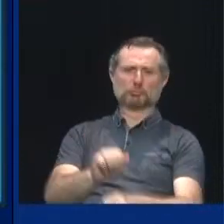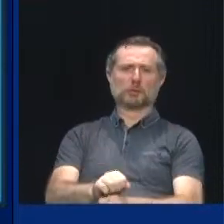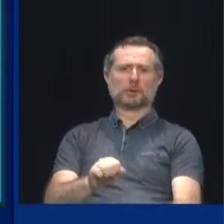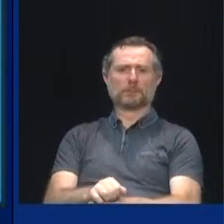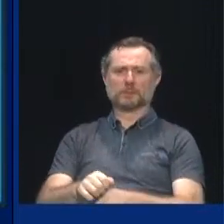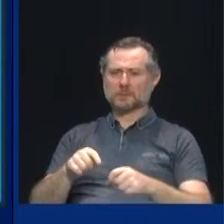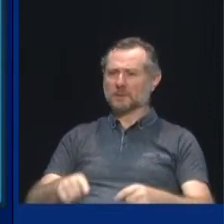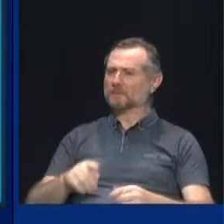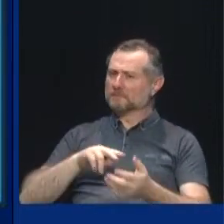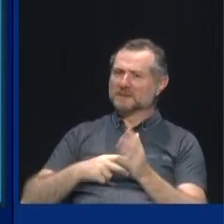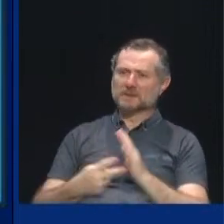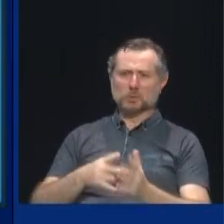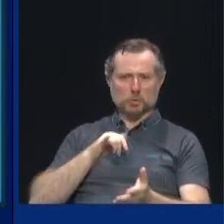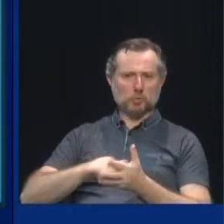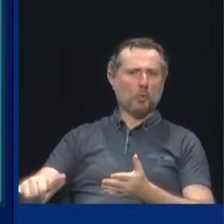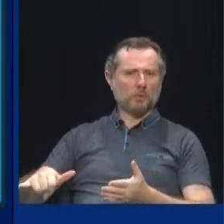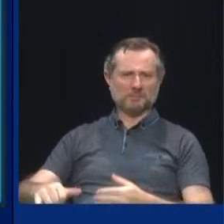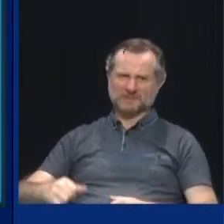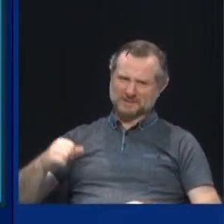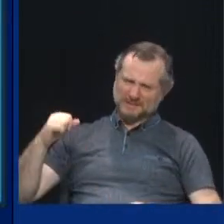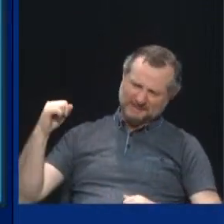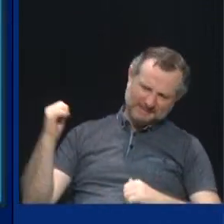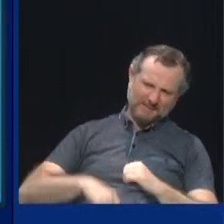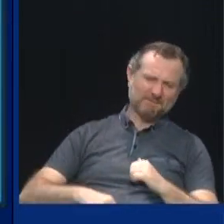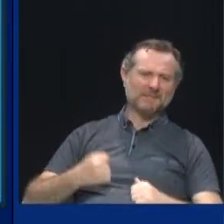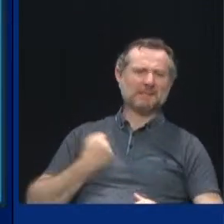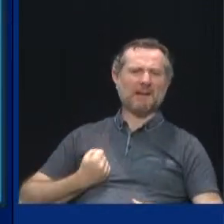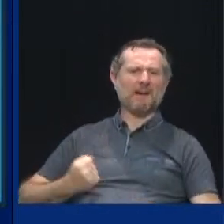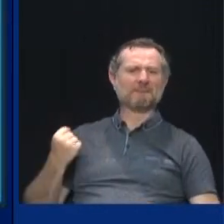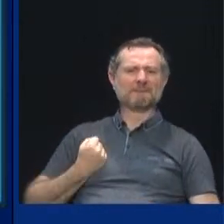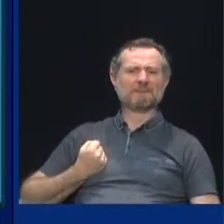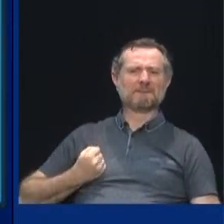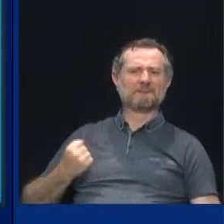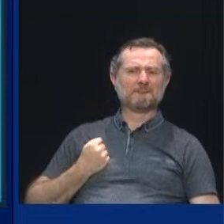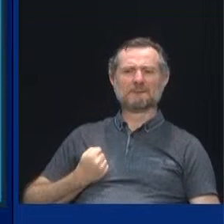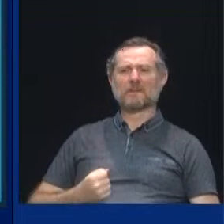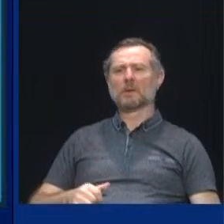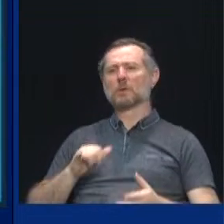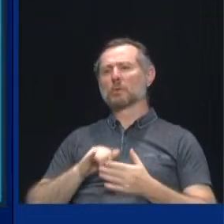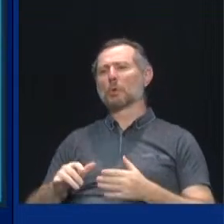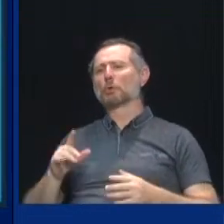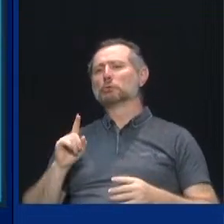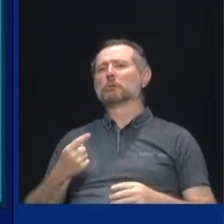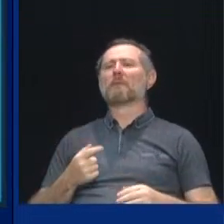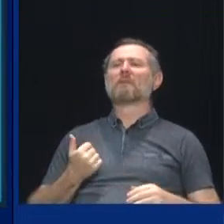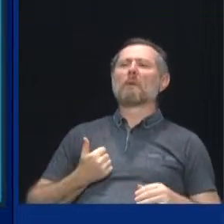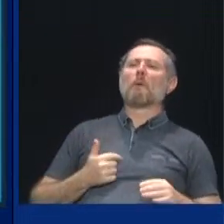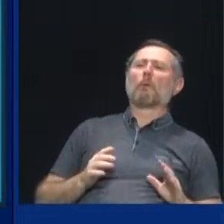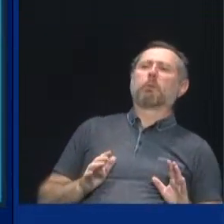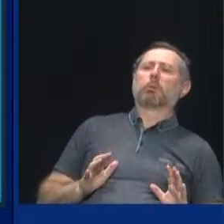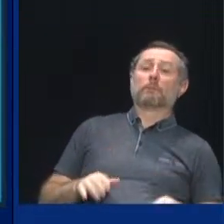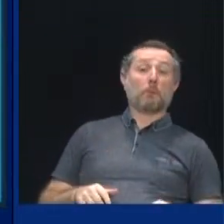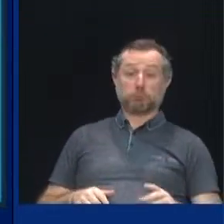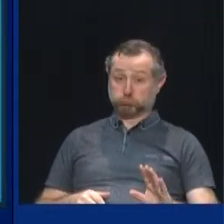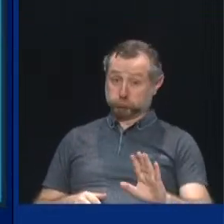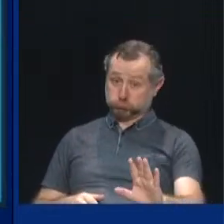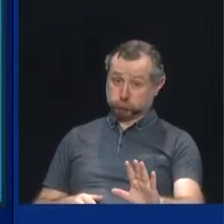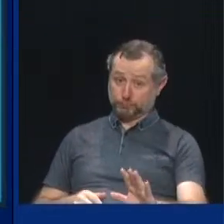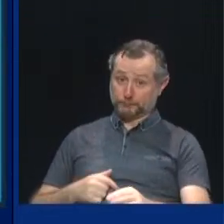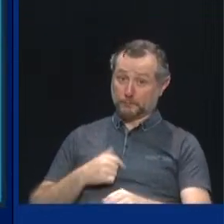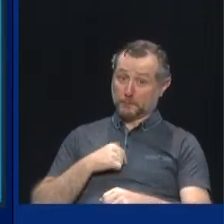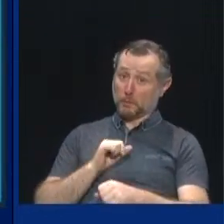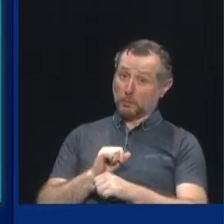tough. Everybody says, oh, you New Yorkers, you're tough. You're tough. When I was in the federal government in the